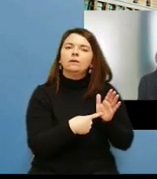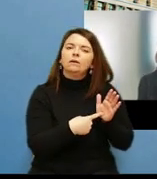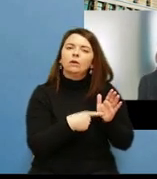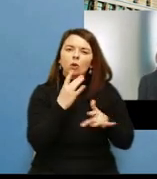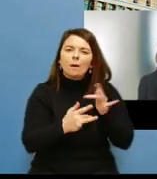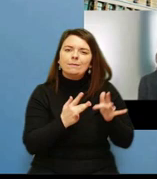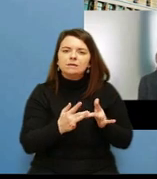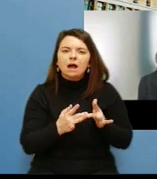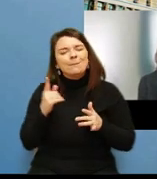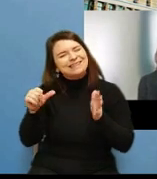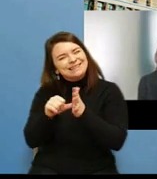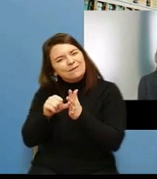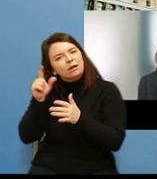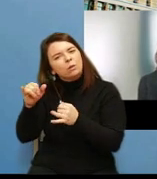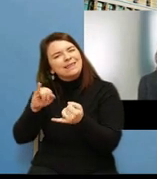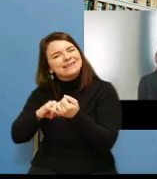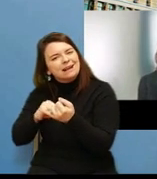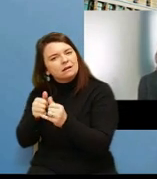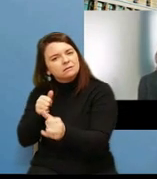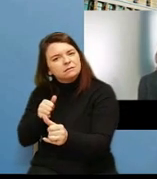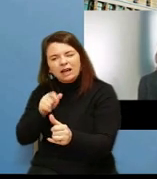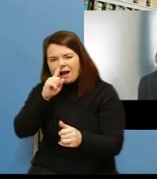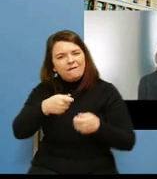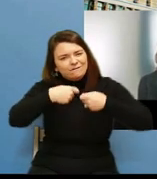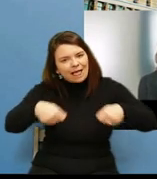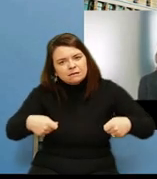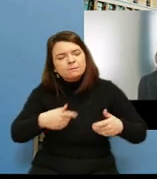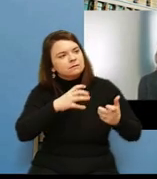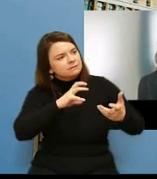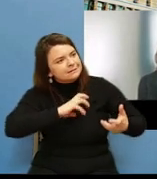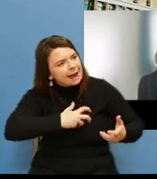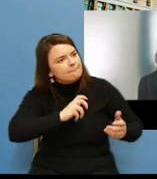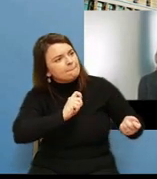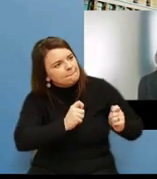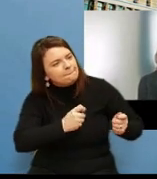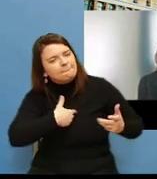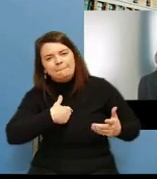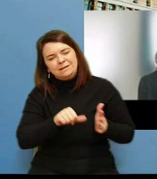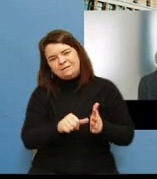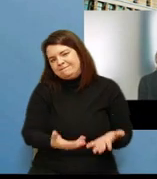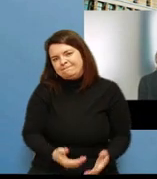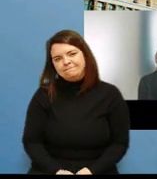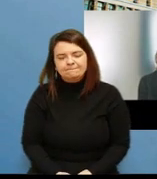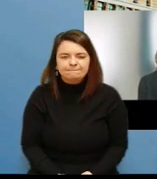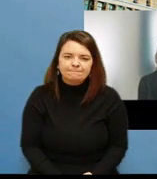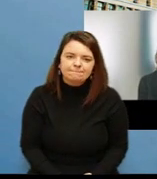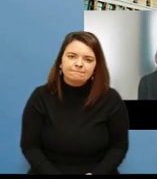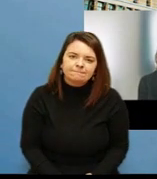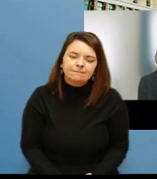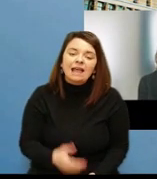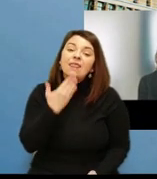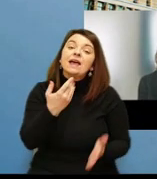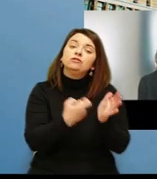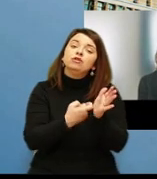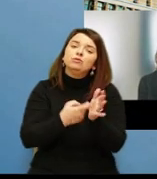so easy now for those of us that have used Footfall and use the Silicon site. It's just not so adaptable and flexible as we'd like it to be.